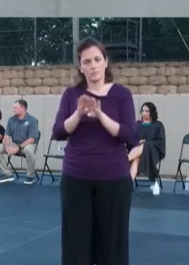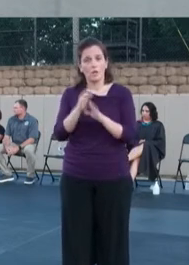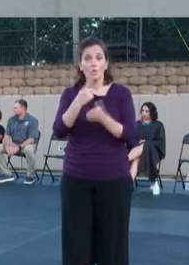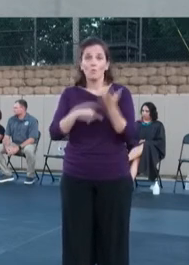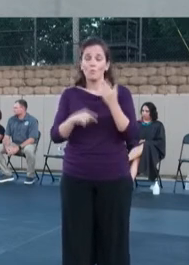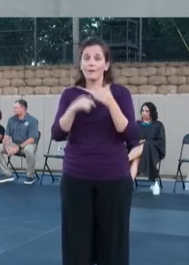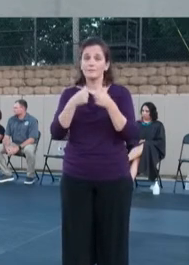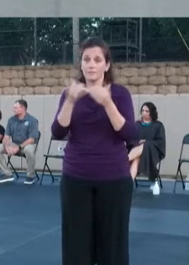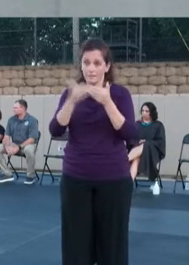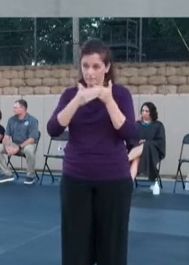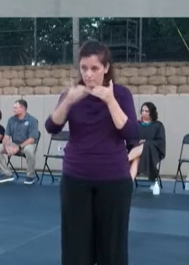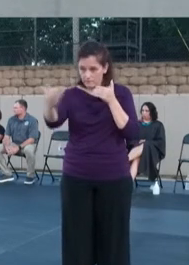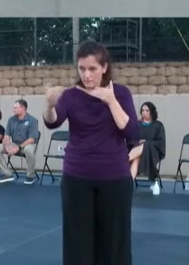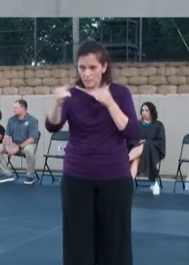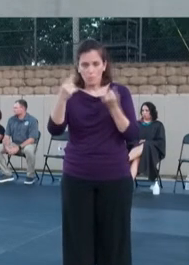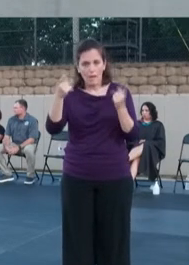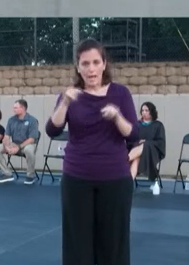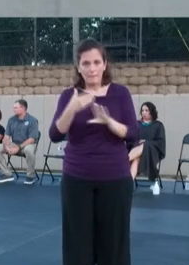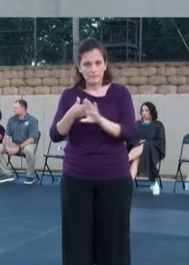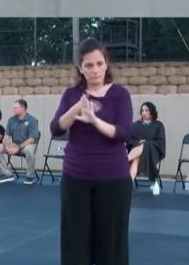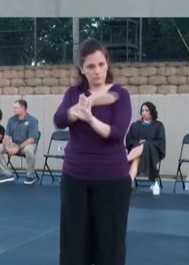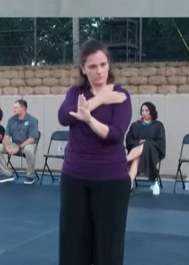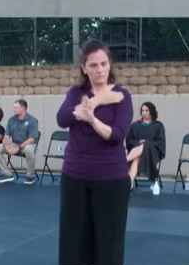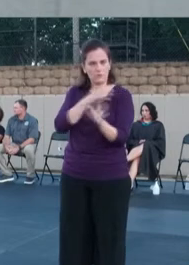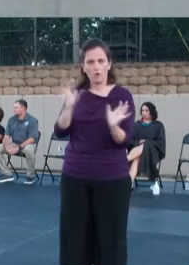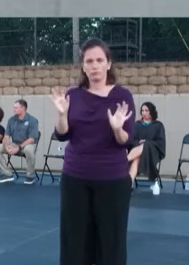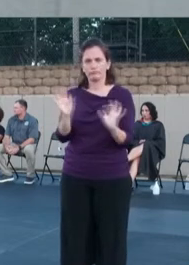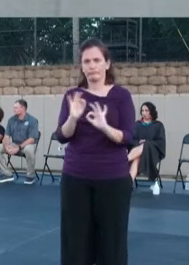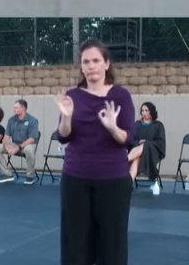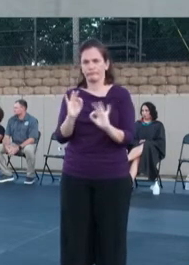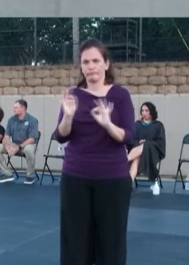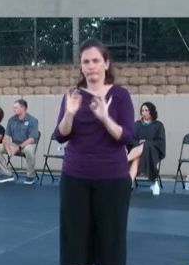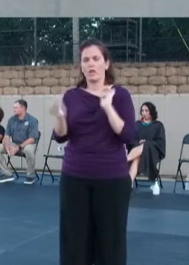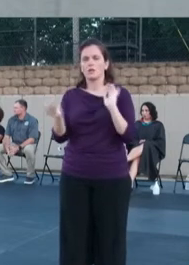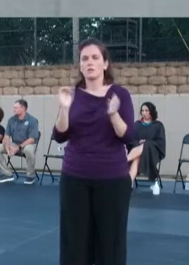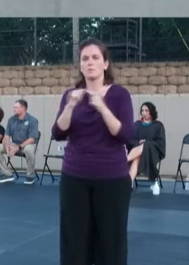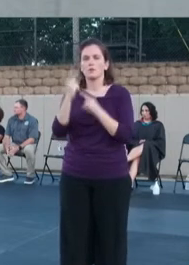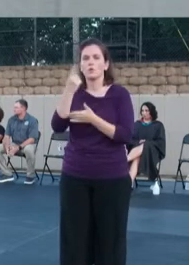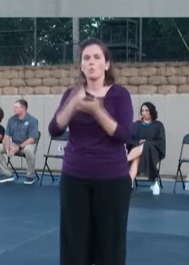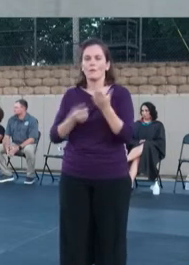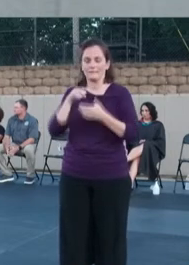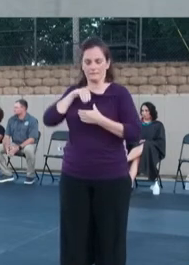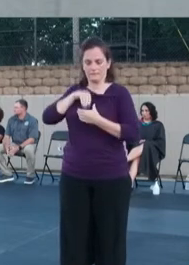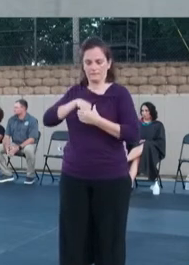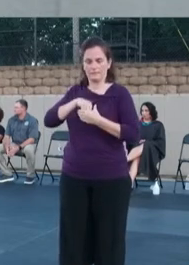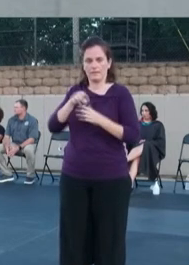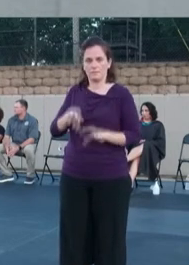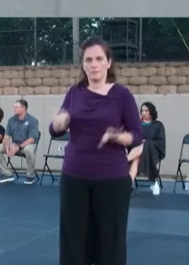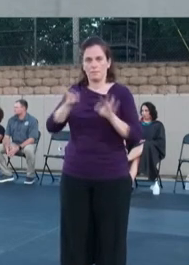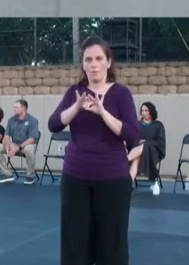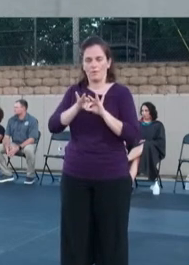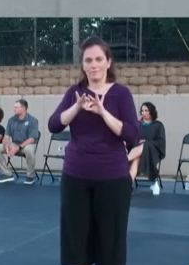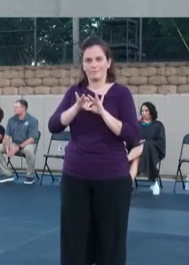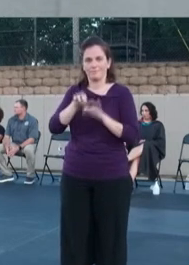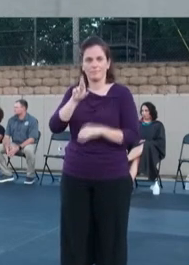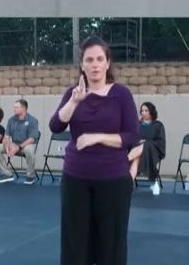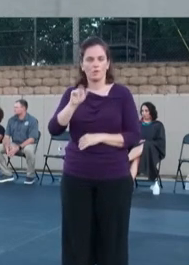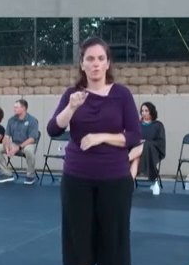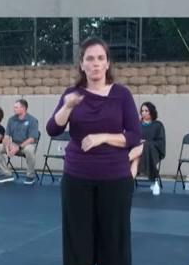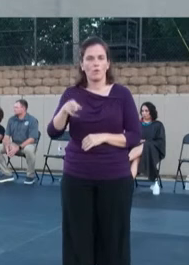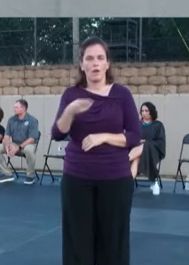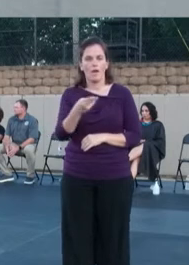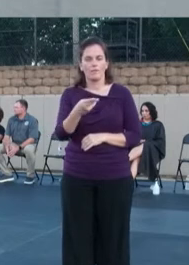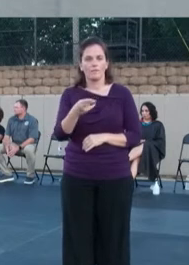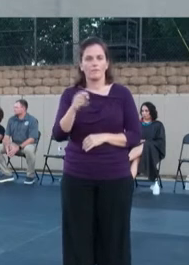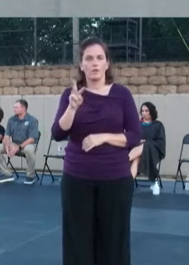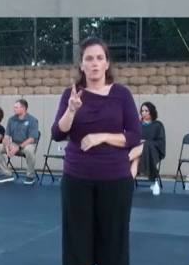us and what lies before us are small matters compared to what lies within us. Ralph Waldo Emerson.